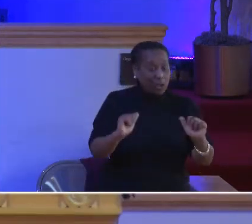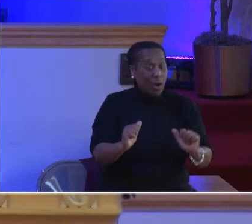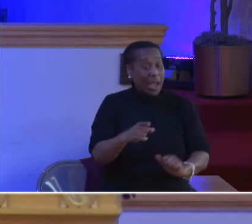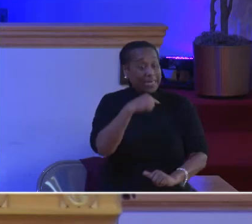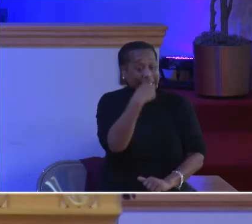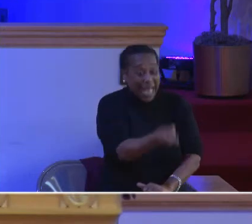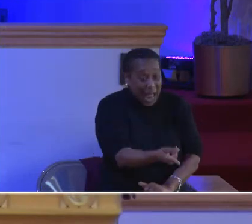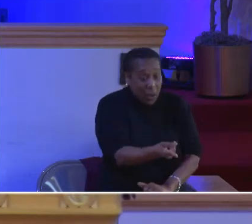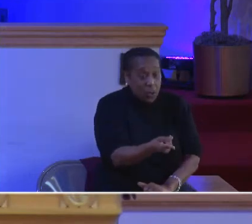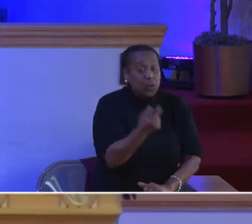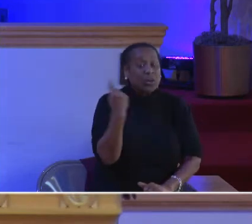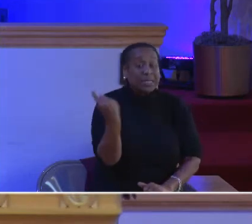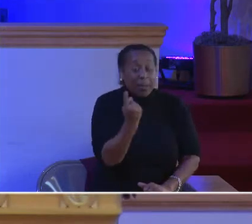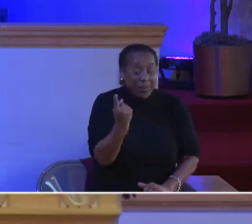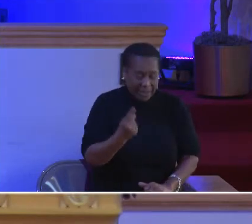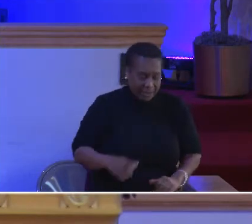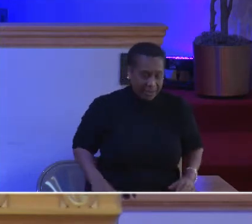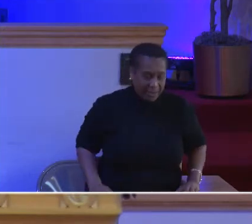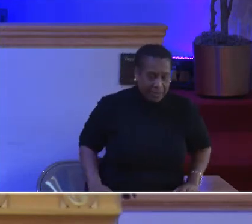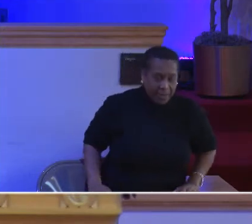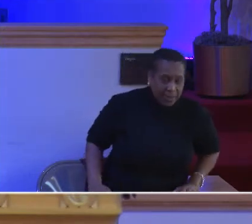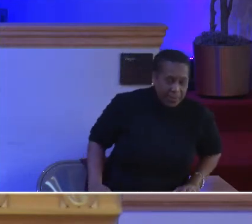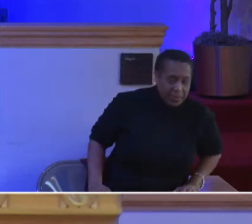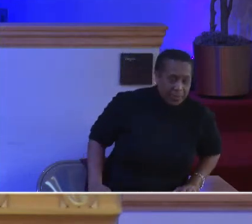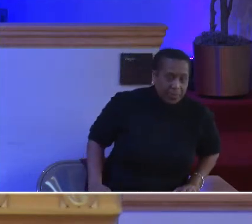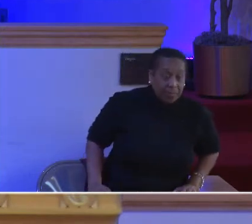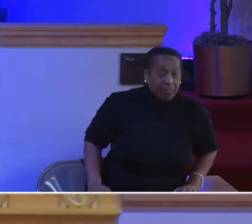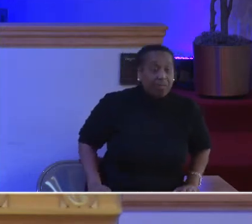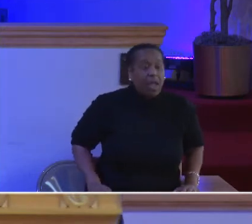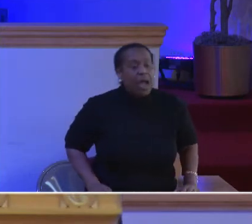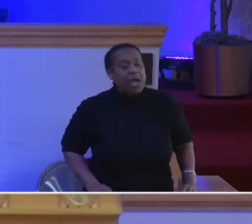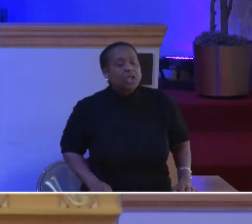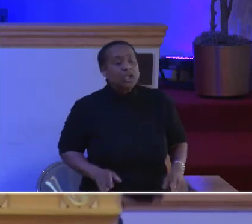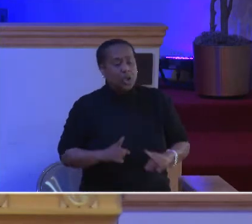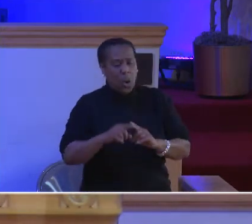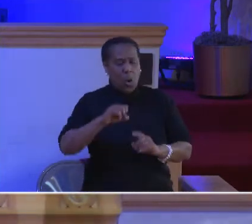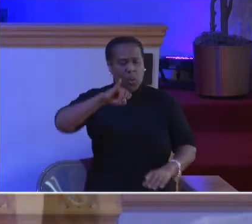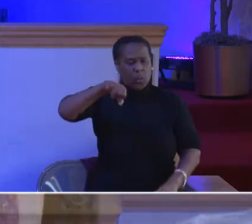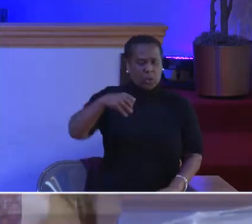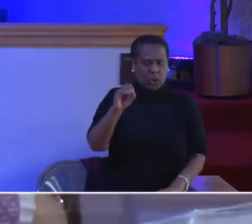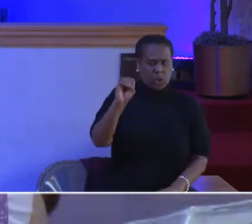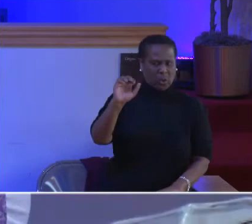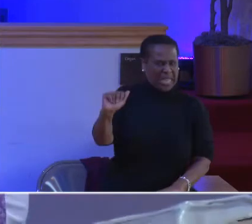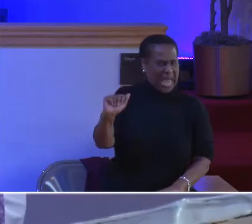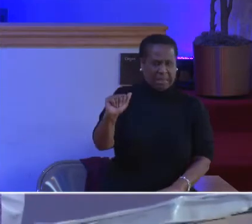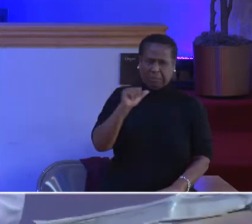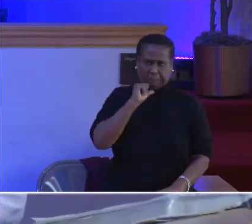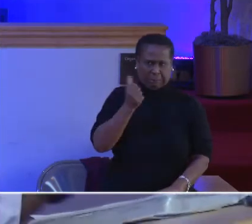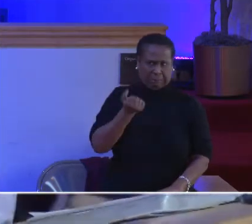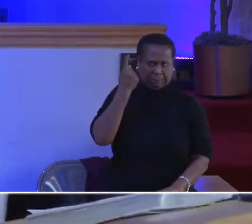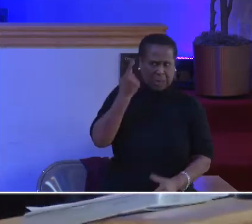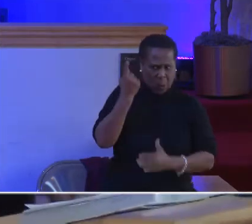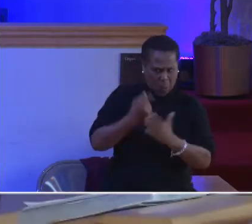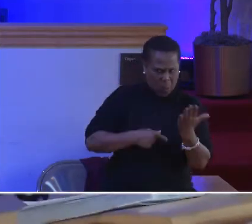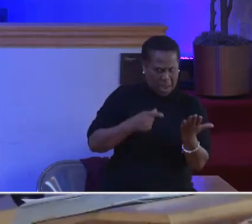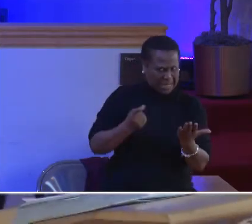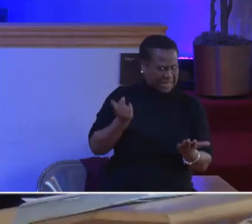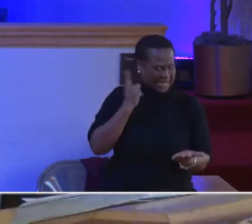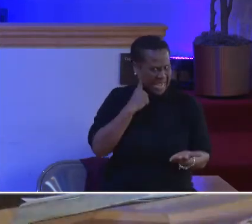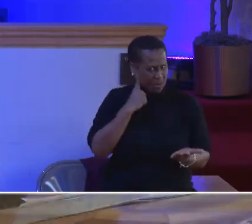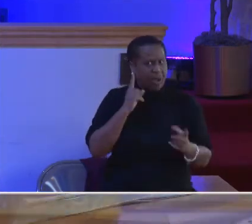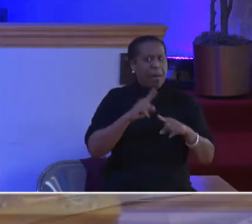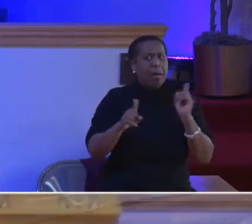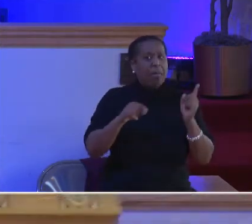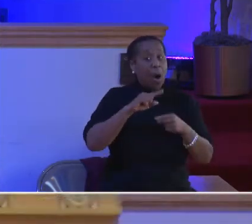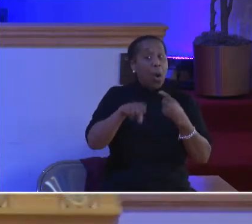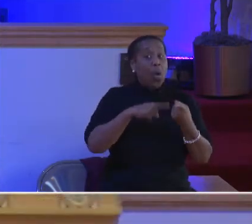tell you something. And so Josiah, not understanding what he's really hearing, but